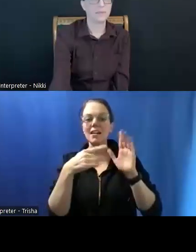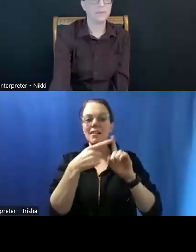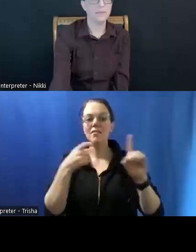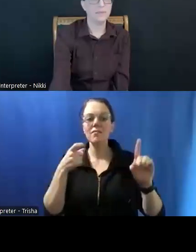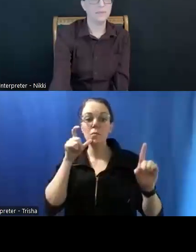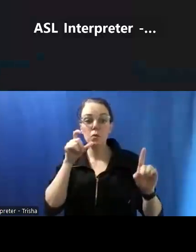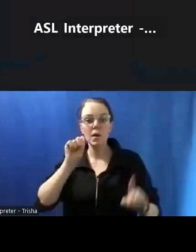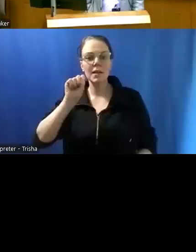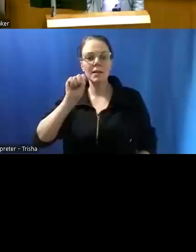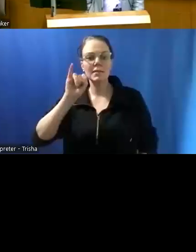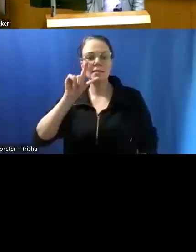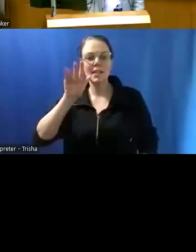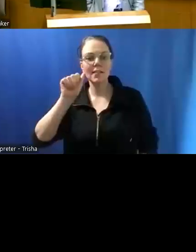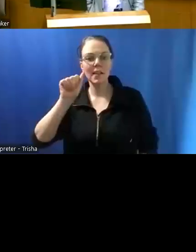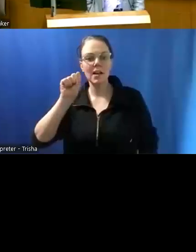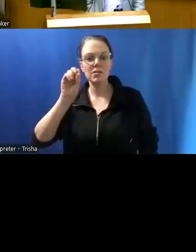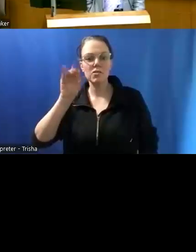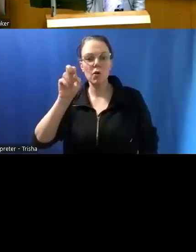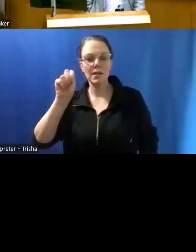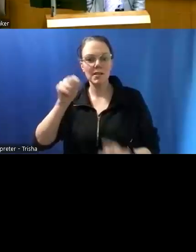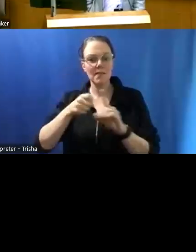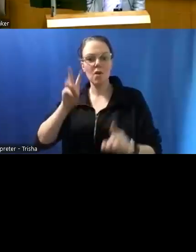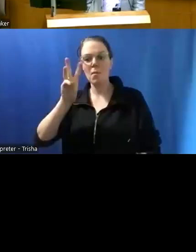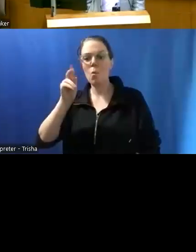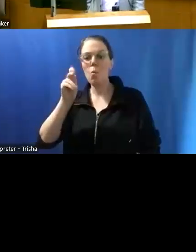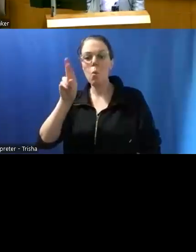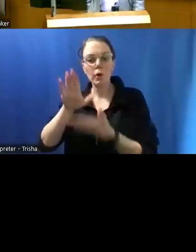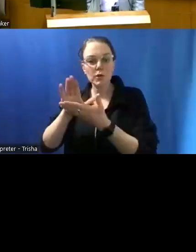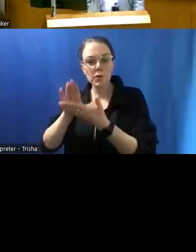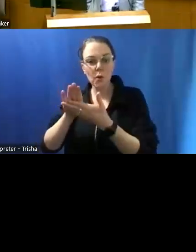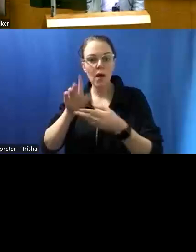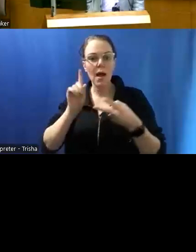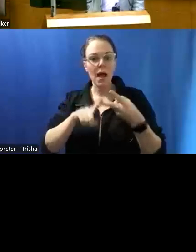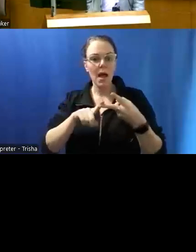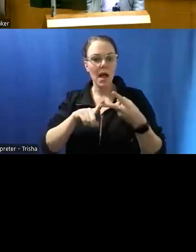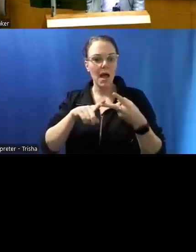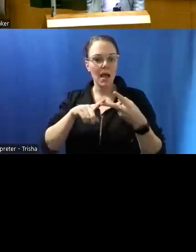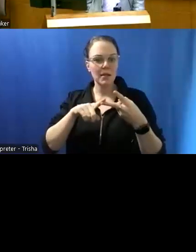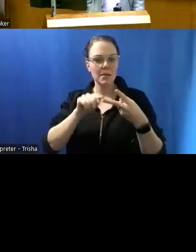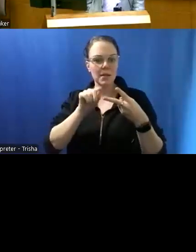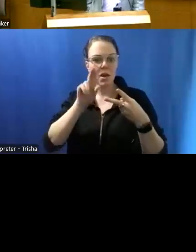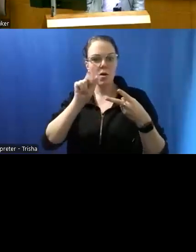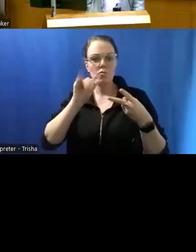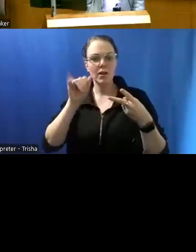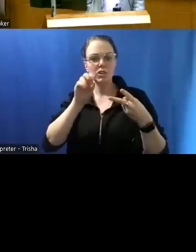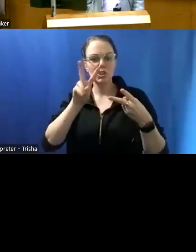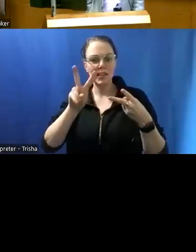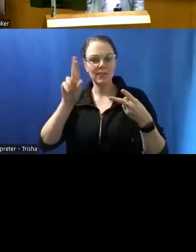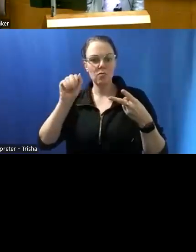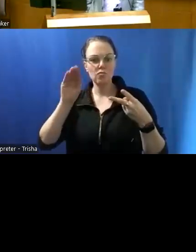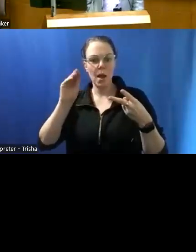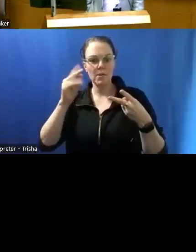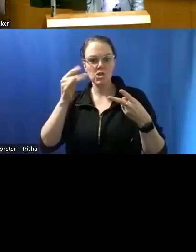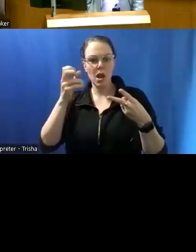who's at the Warner School, and Rajiv Ramchandran from ophthalmology. And this was from over 200 people living in senior